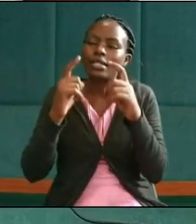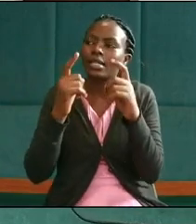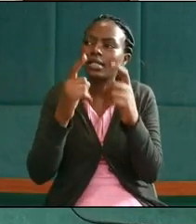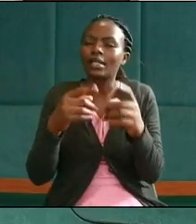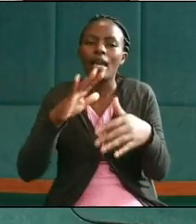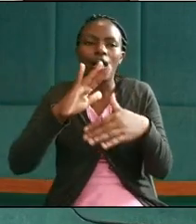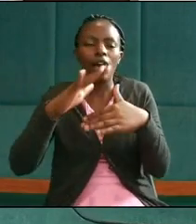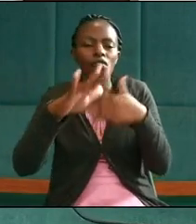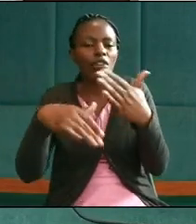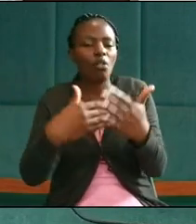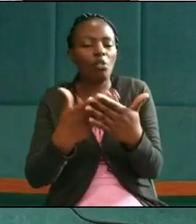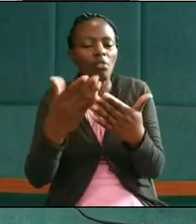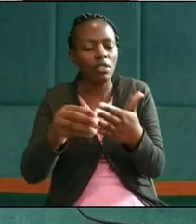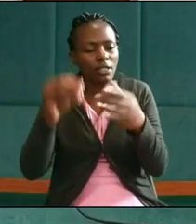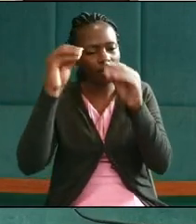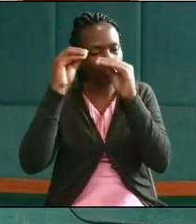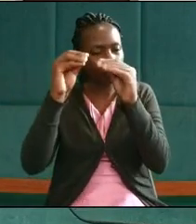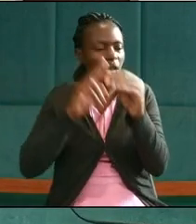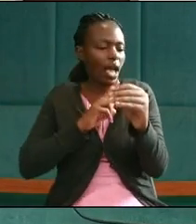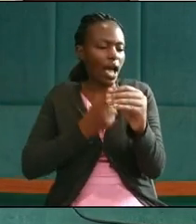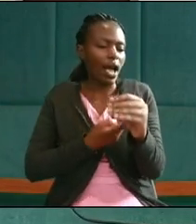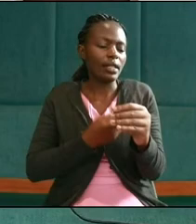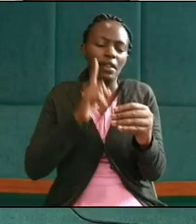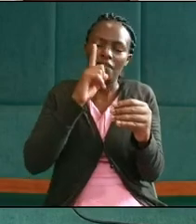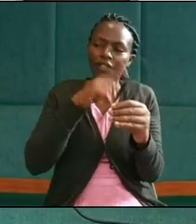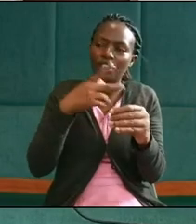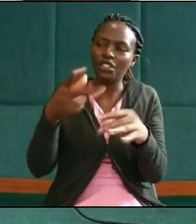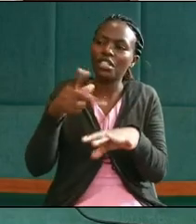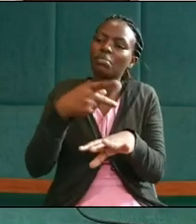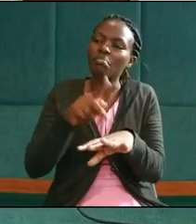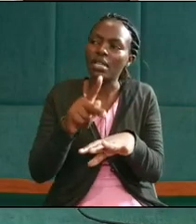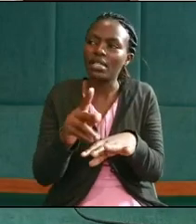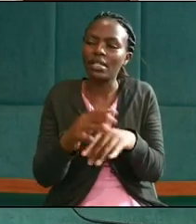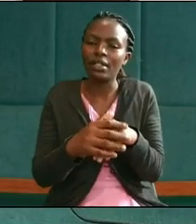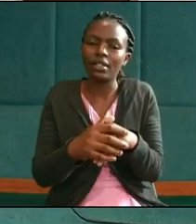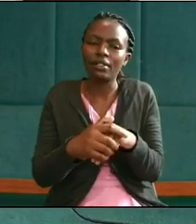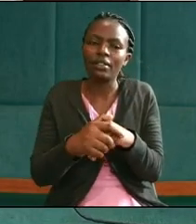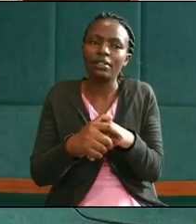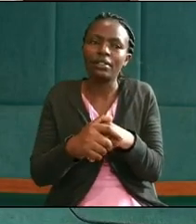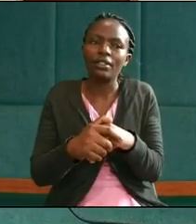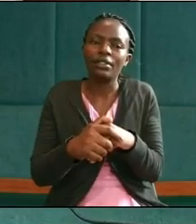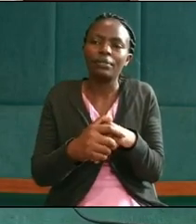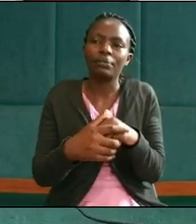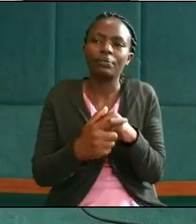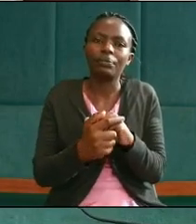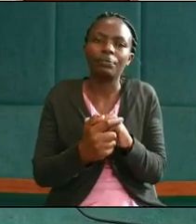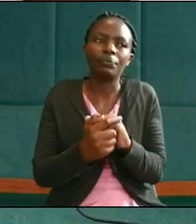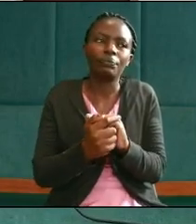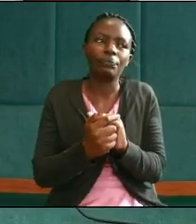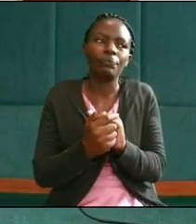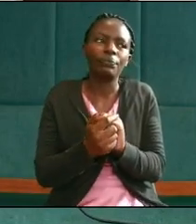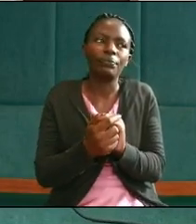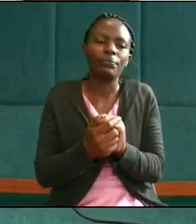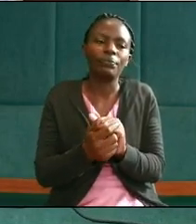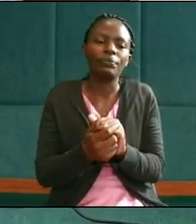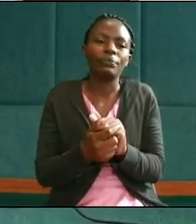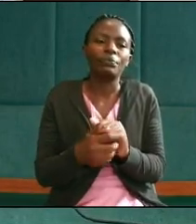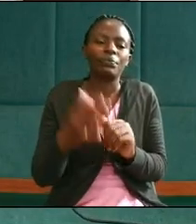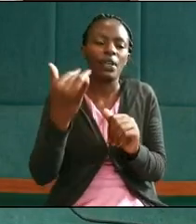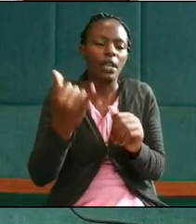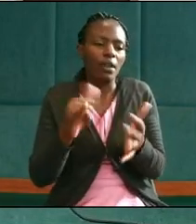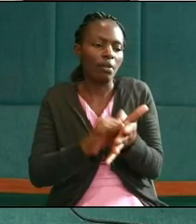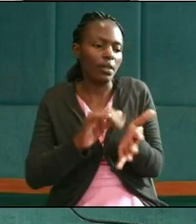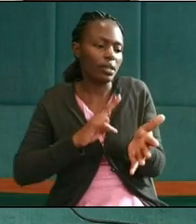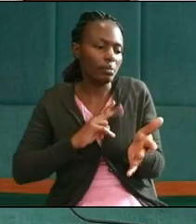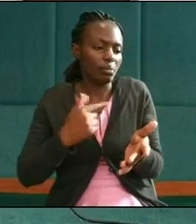learning all that, I think we have exhausted the message. Or have we? Now that I think